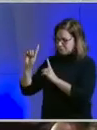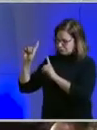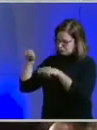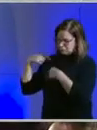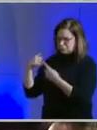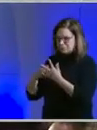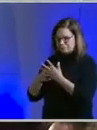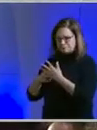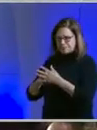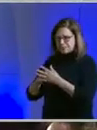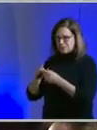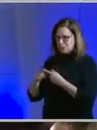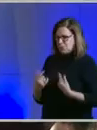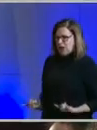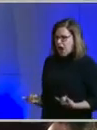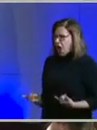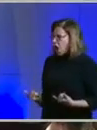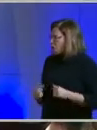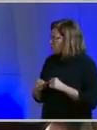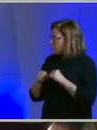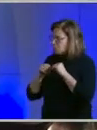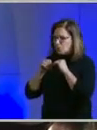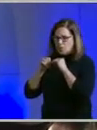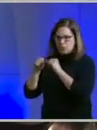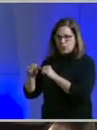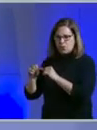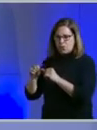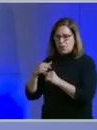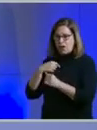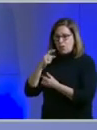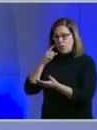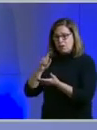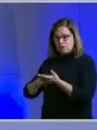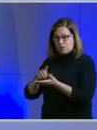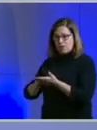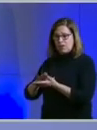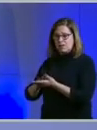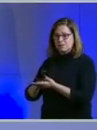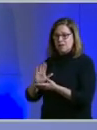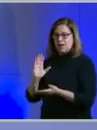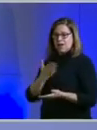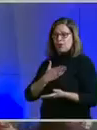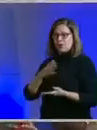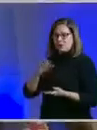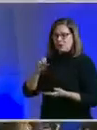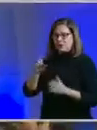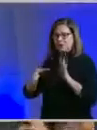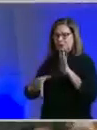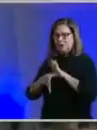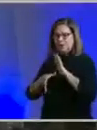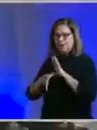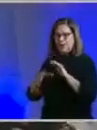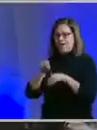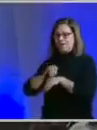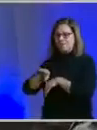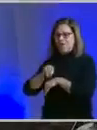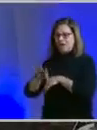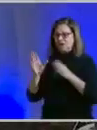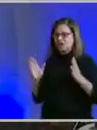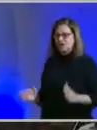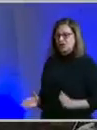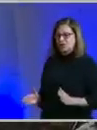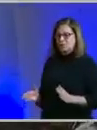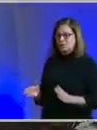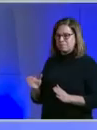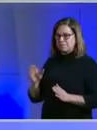counting. Let me also acknowledge our senior advisor, Beverly Perry. Beverly Perry is here.